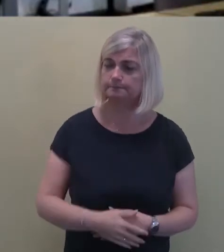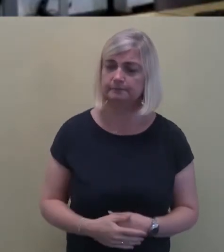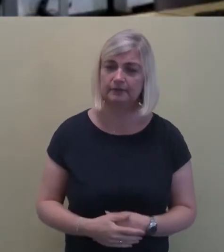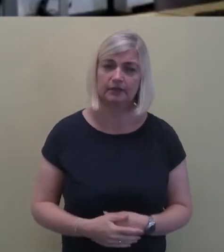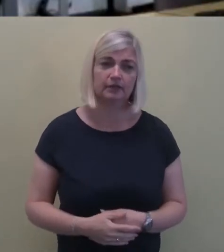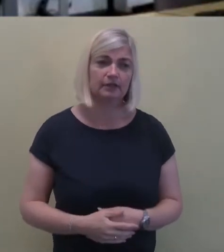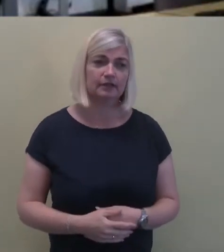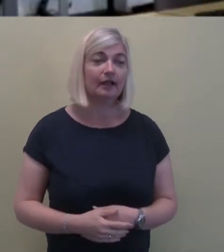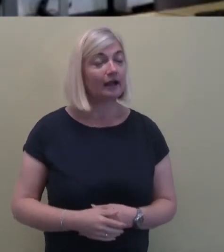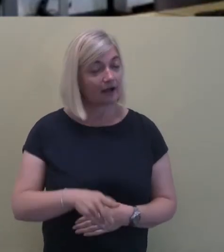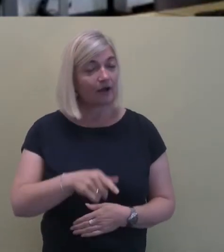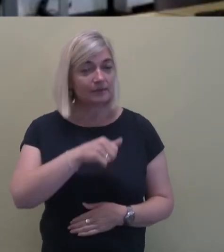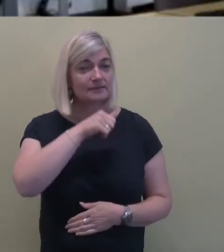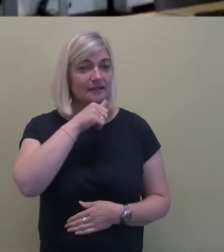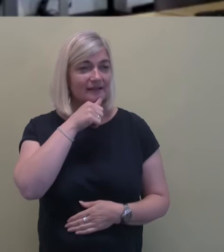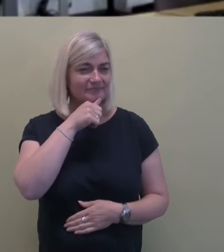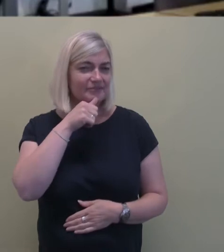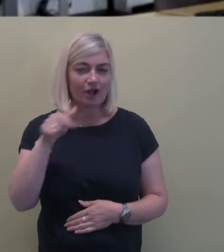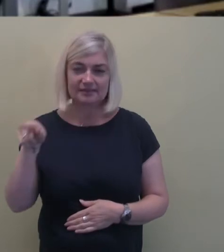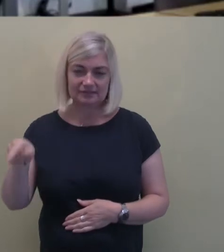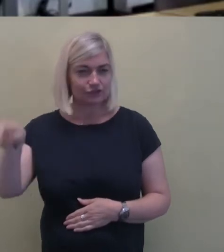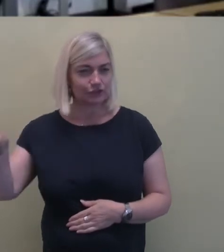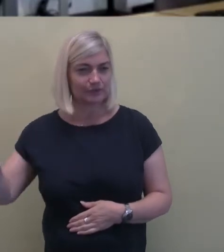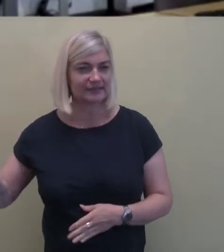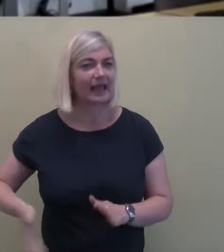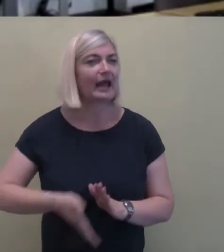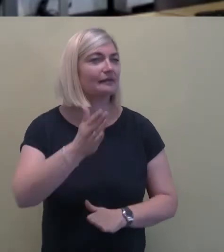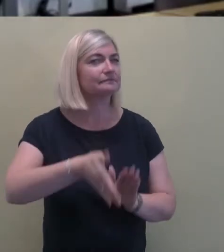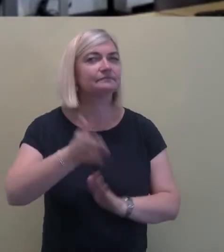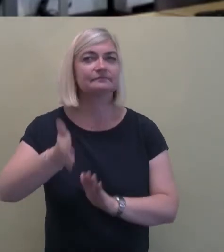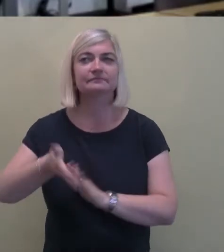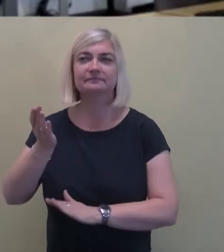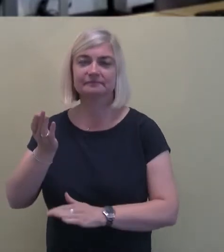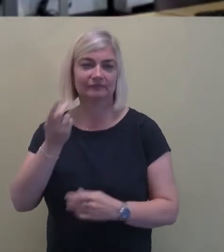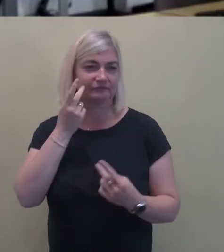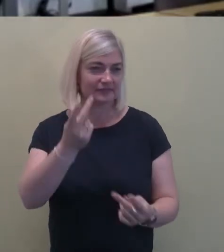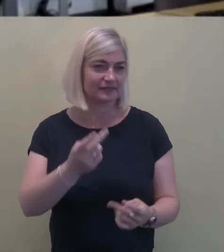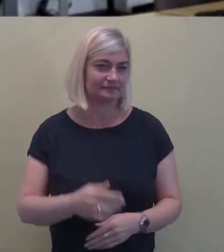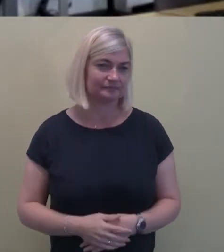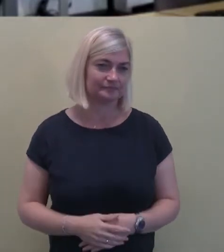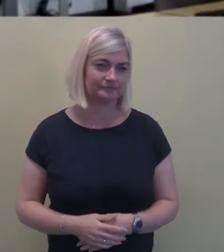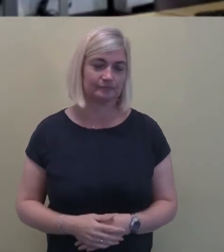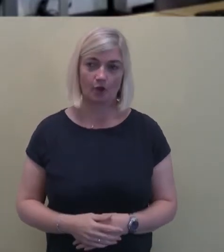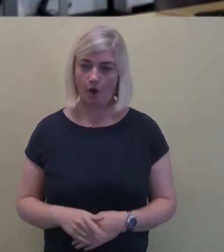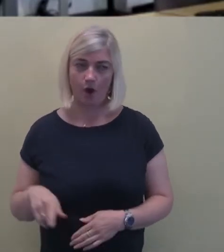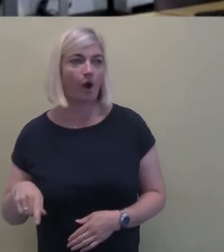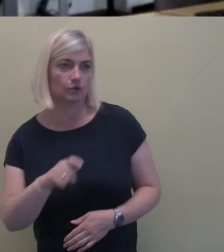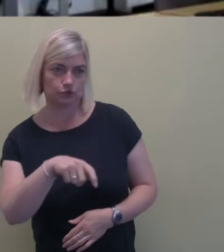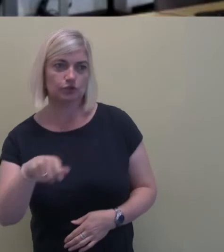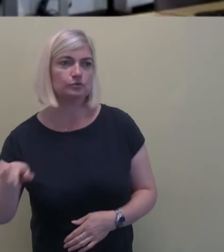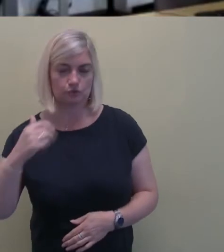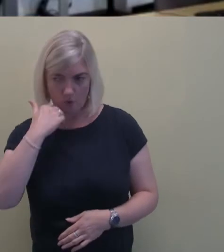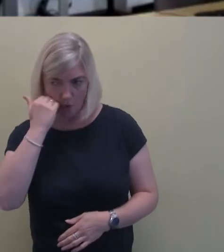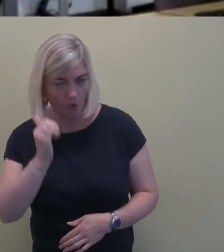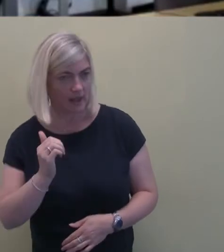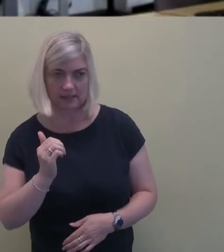were, behind a computer. They're getting to do some fun, practical things as well, enrichment, like you said. That's really good. Tanya, I'm just going to bring you